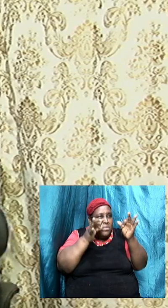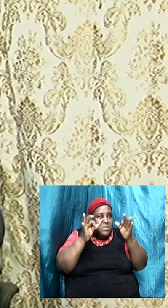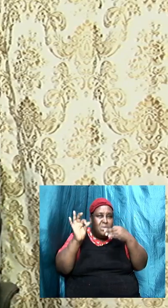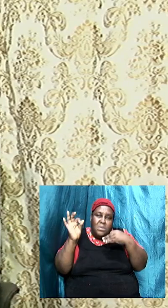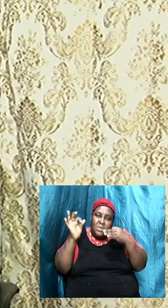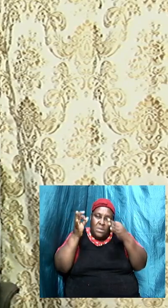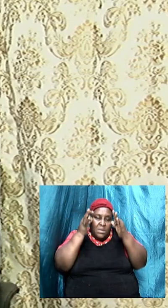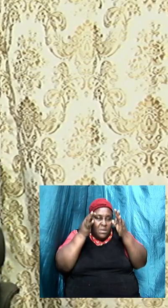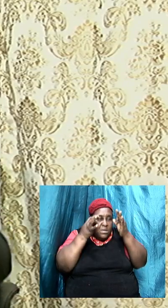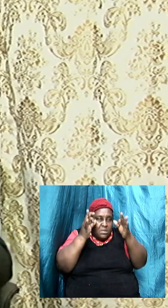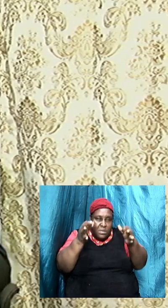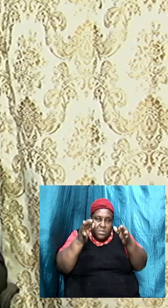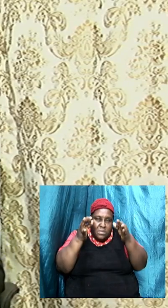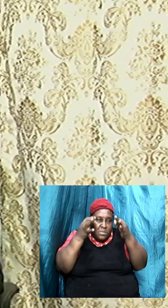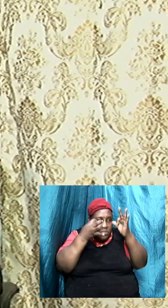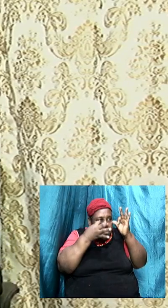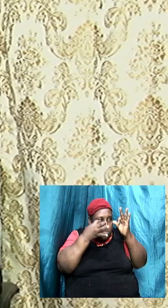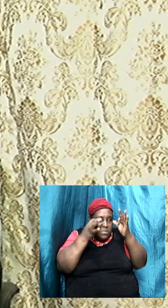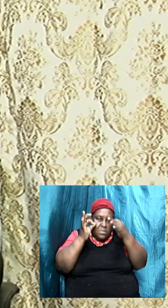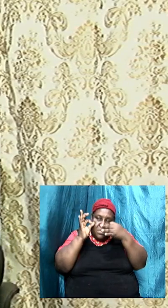The song says,